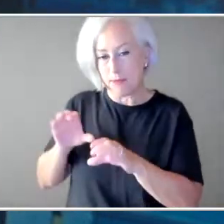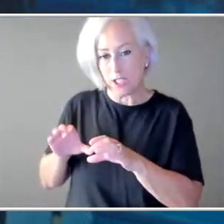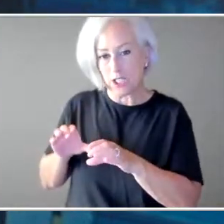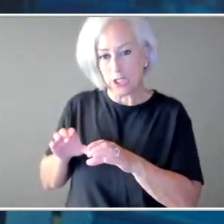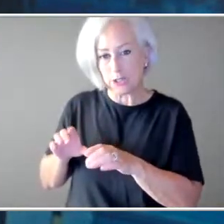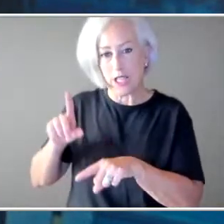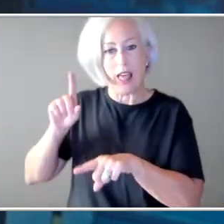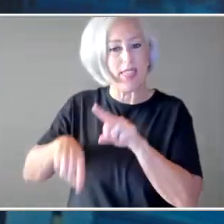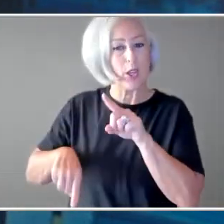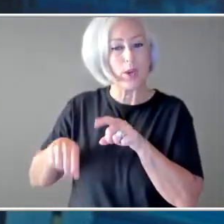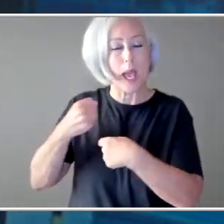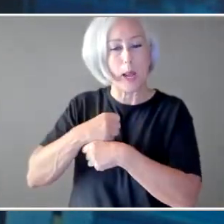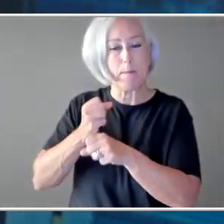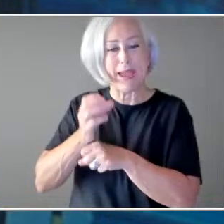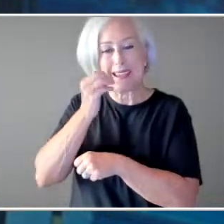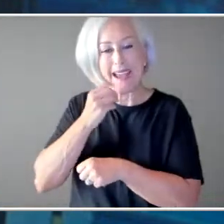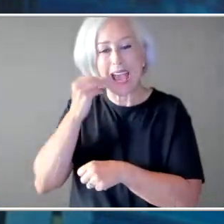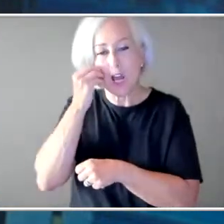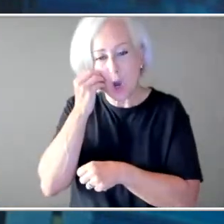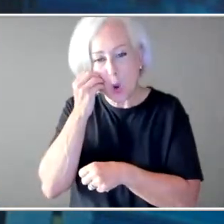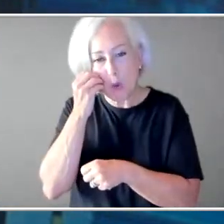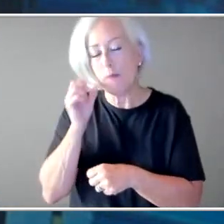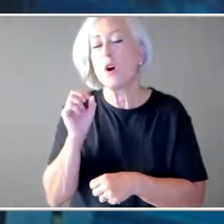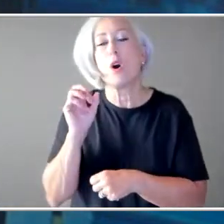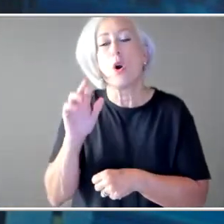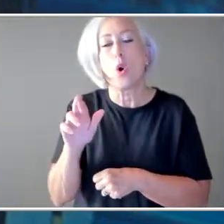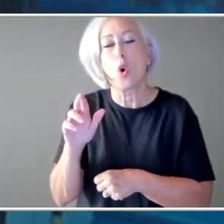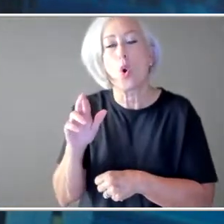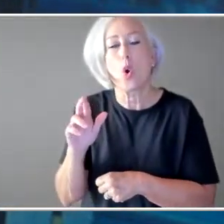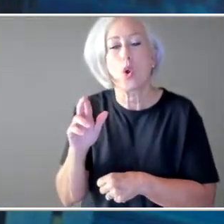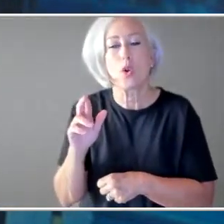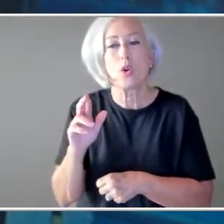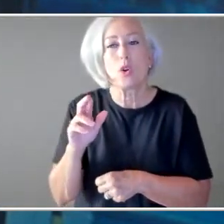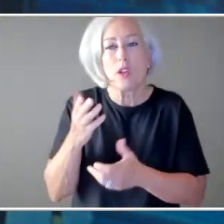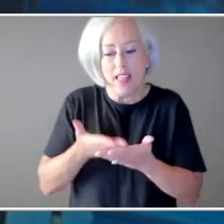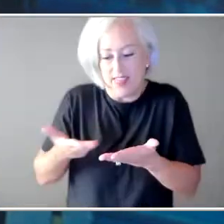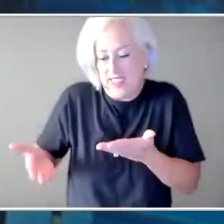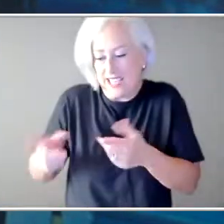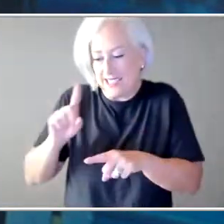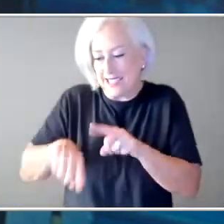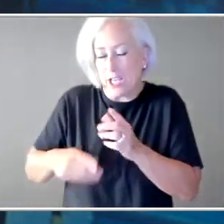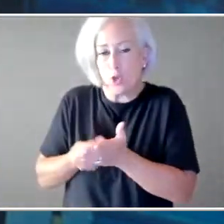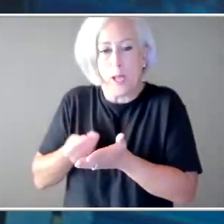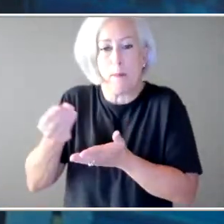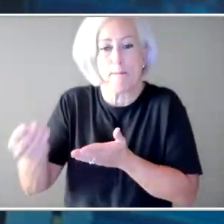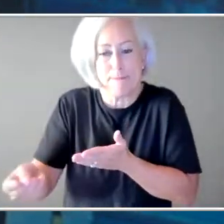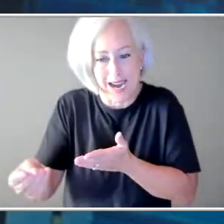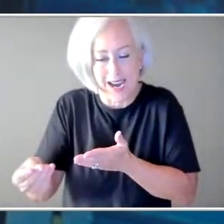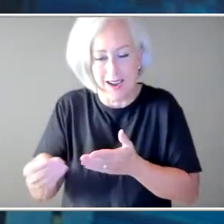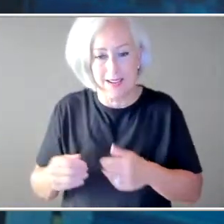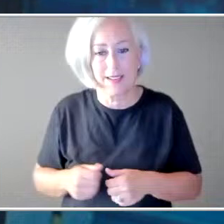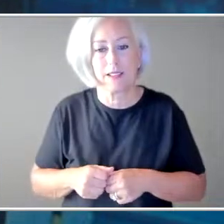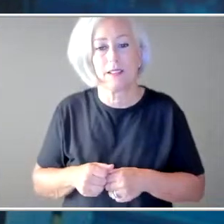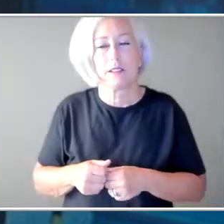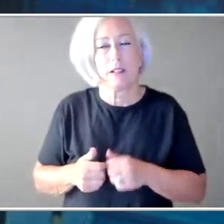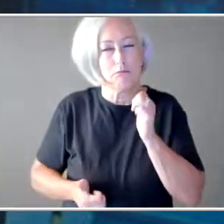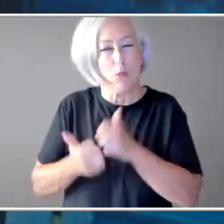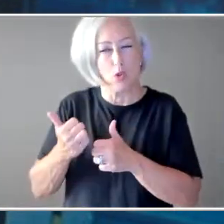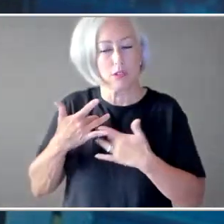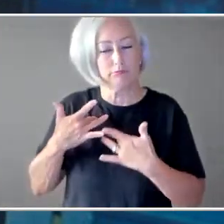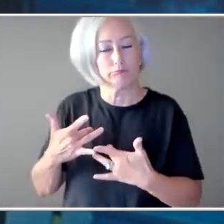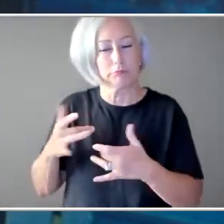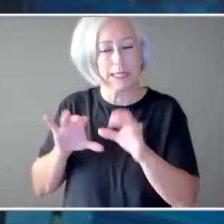home, or that out of ingredients that you can't purchase. They would mostly be chemical ingredients,